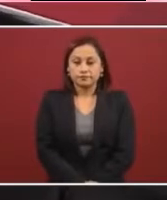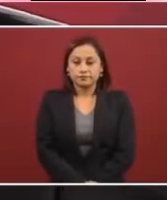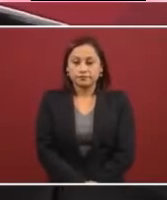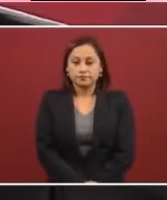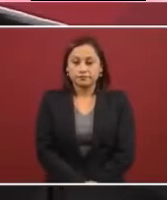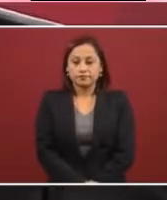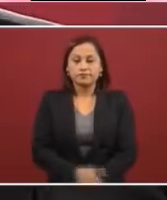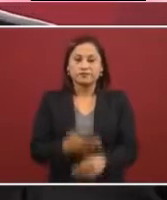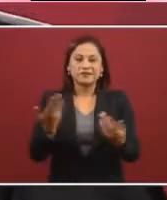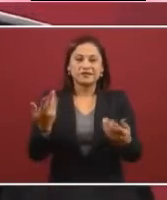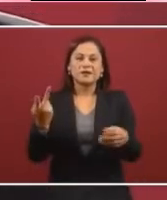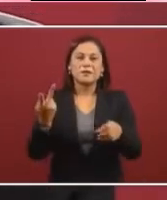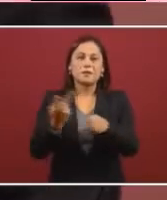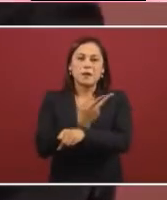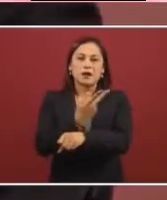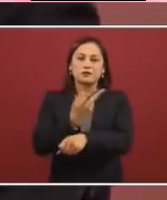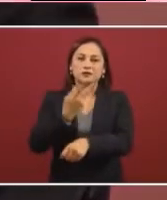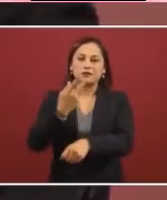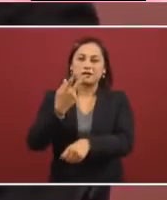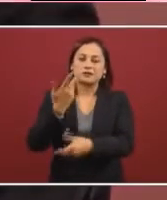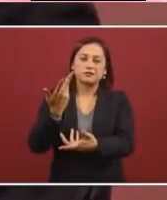Something to do with legal procedure.